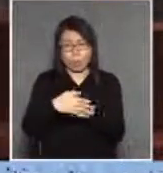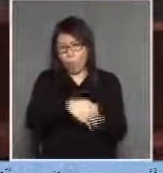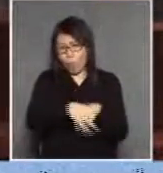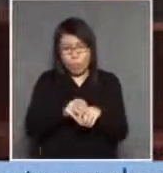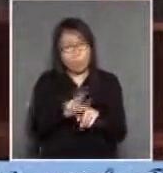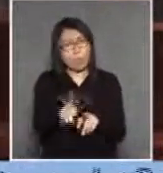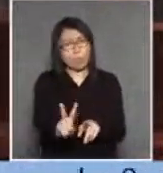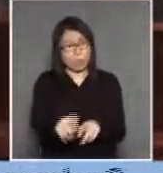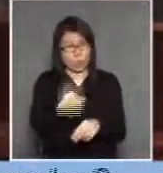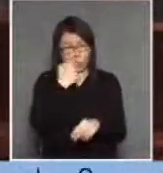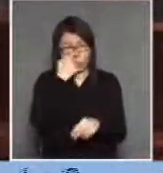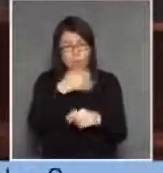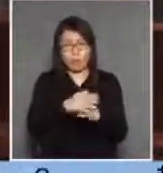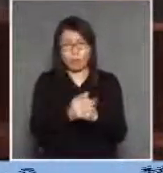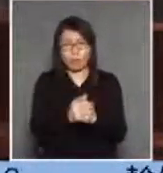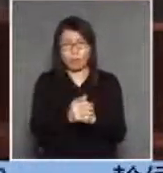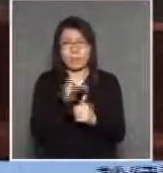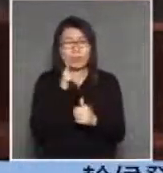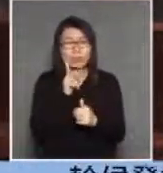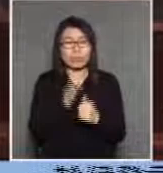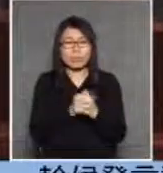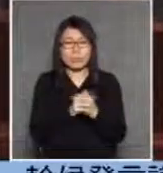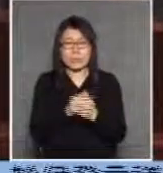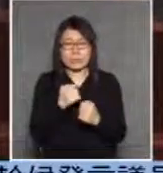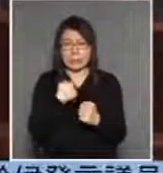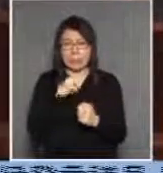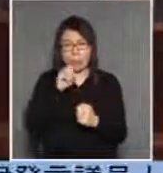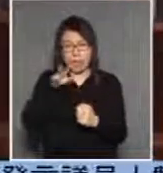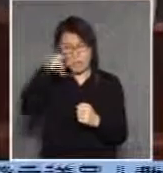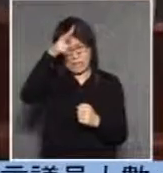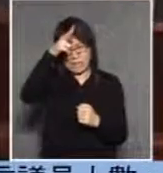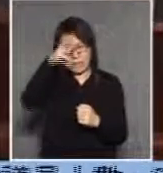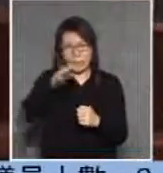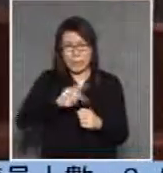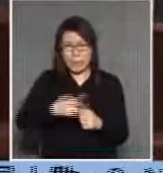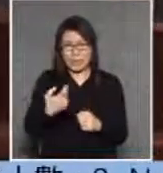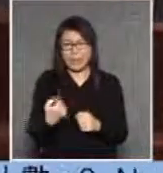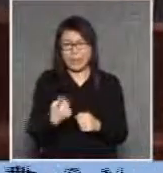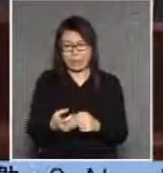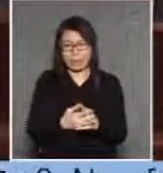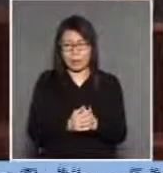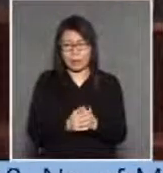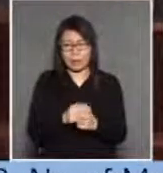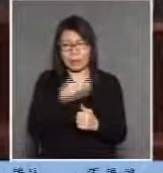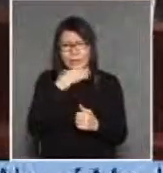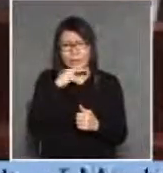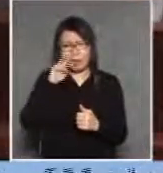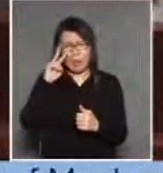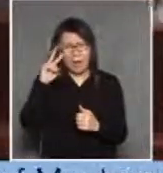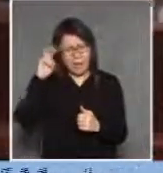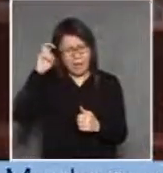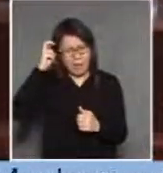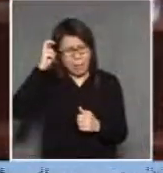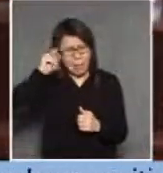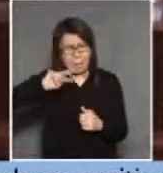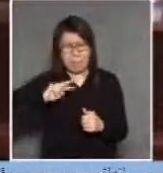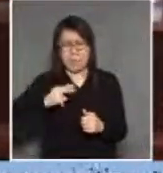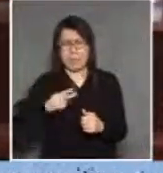reality of our economic problems. Ours is a mature economy. You cannot simplify the